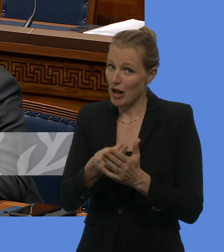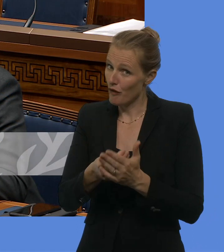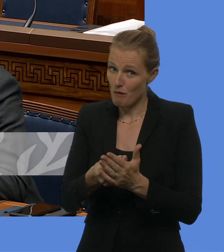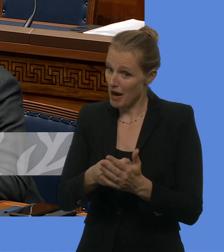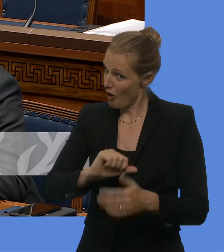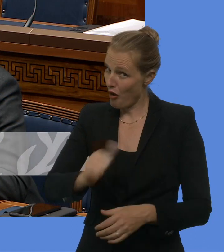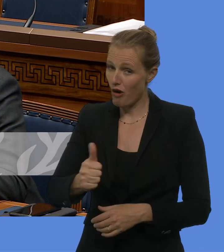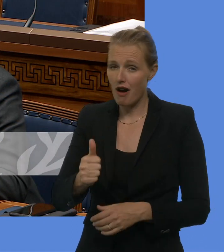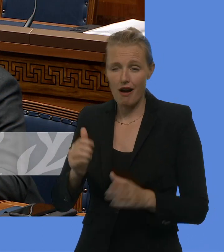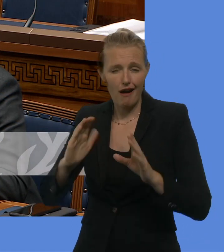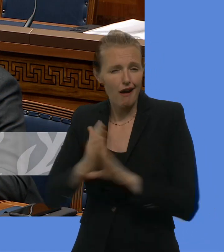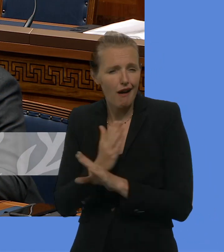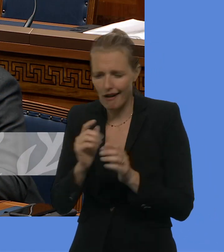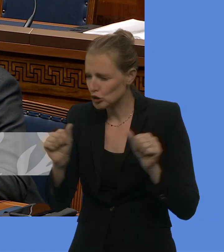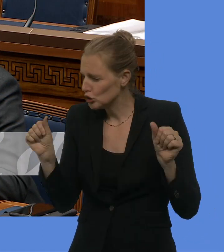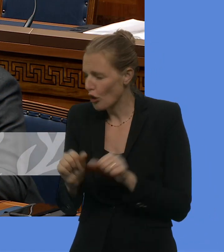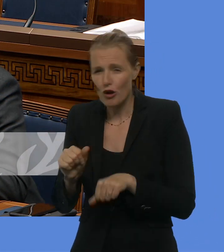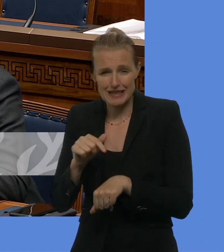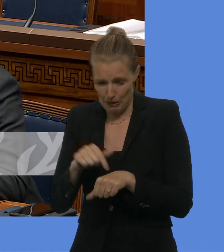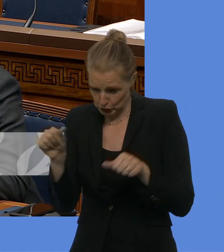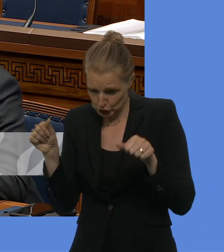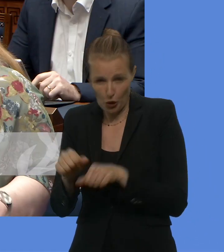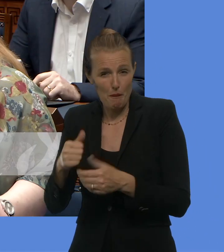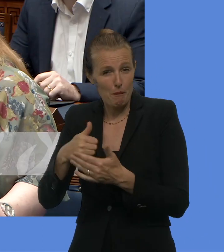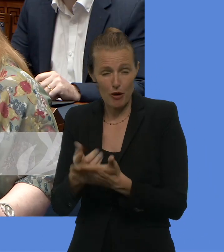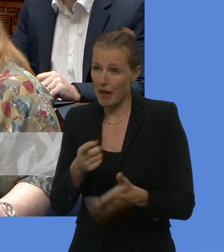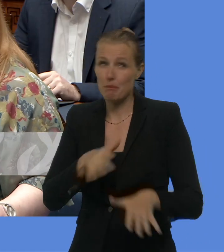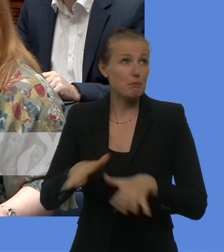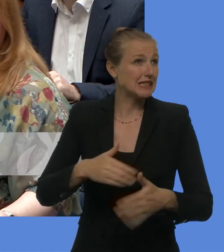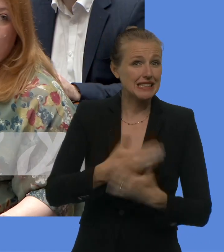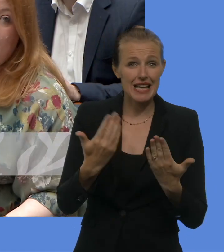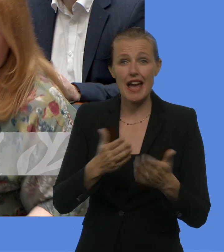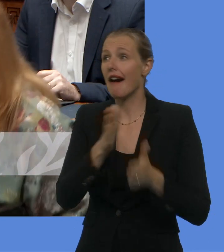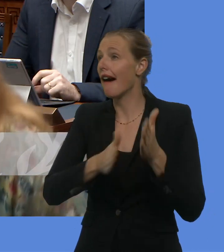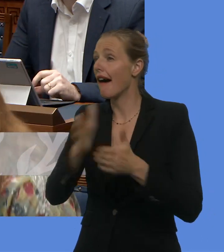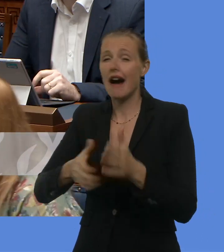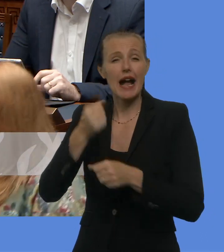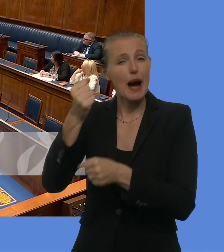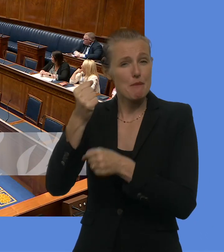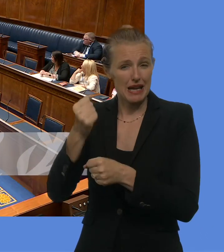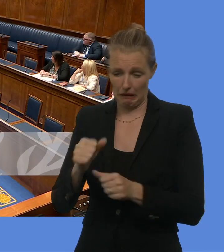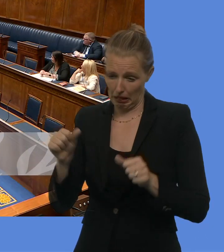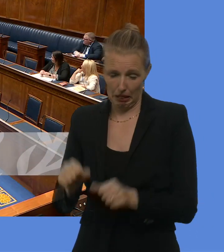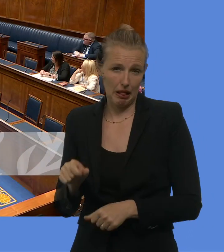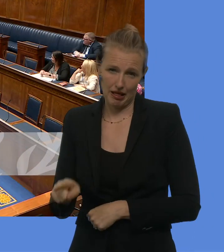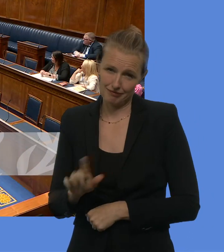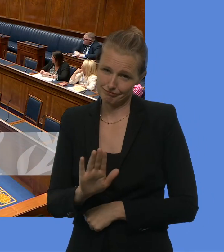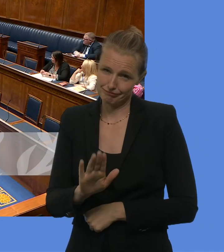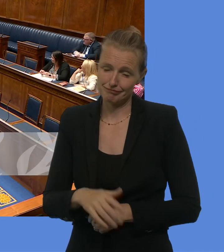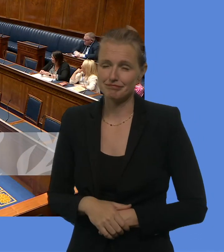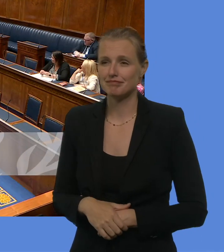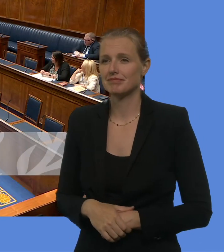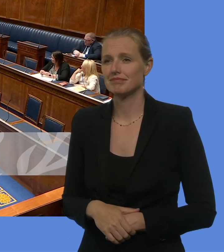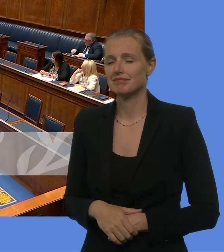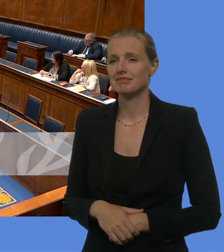was only a tiny part of a busy day spent on the campaign trail. Dr. Aiken's not in his